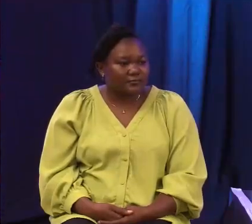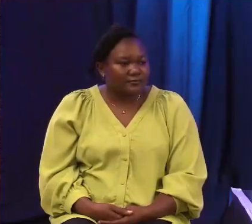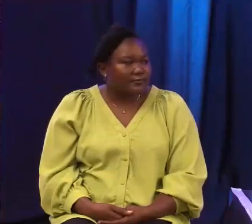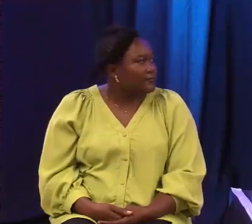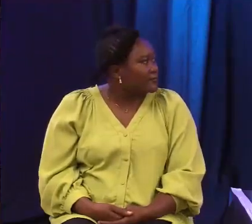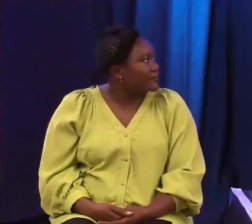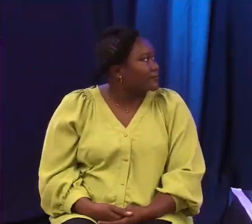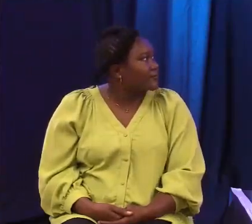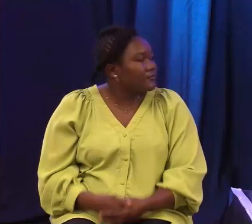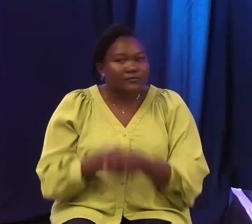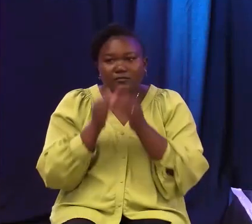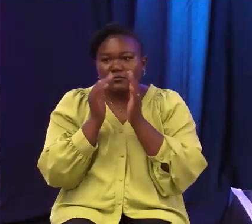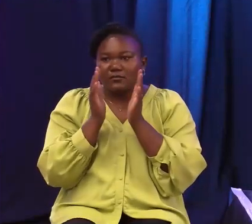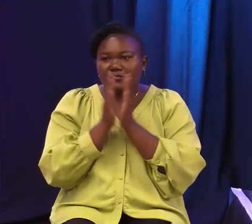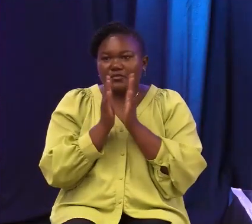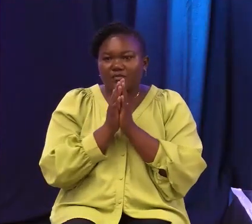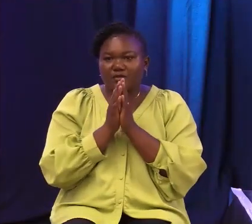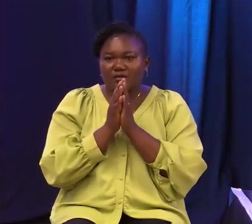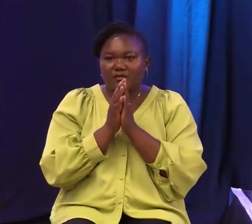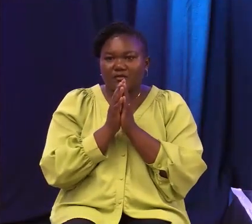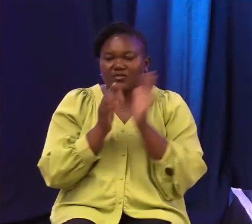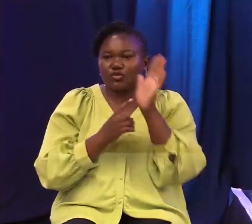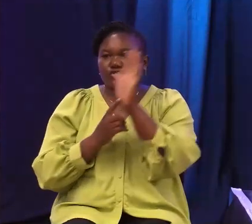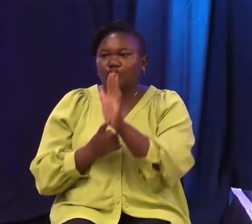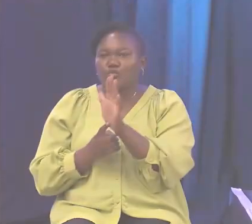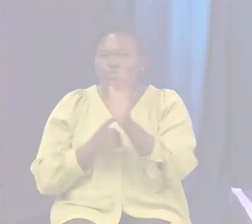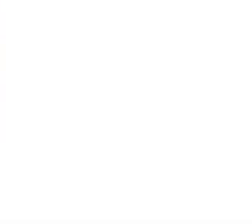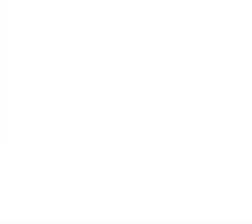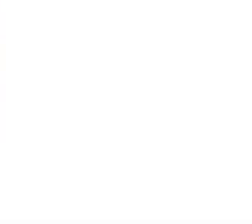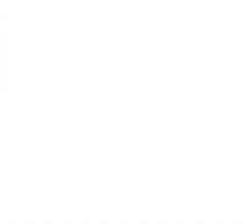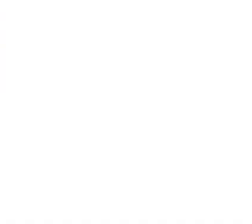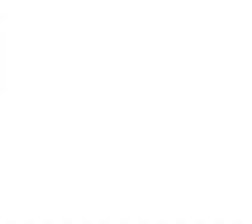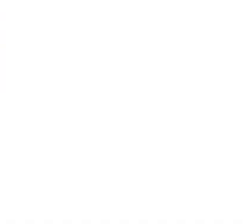Can we display the logo on the screen now? Thank you.